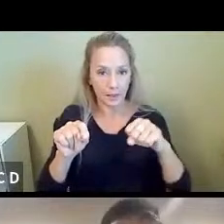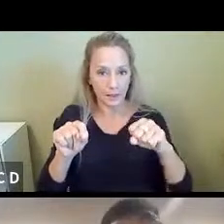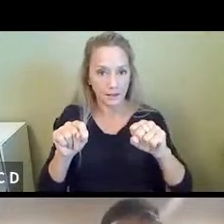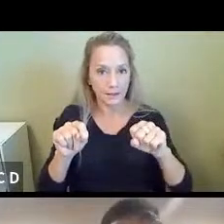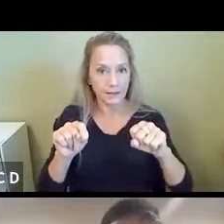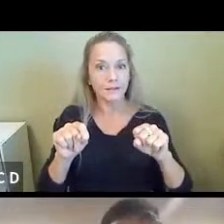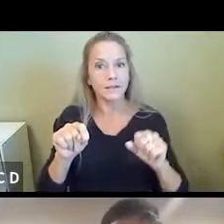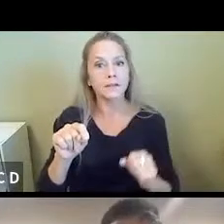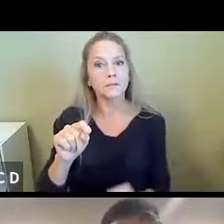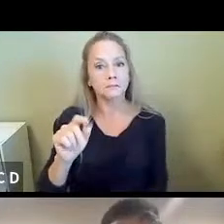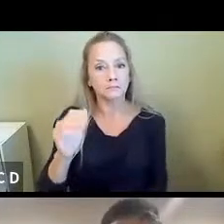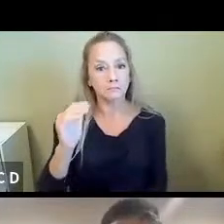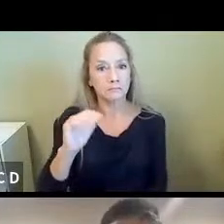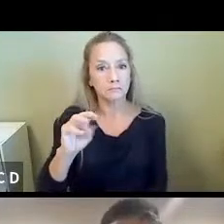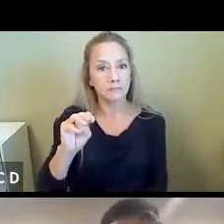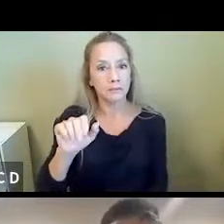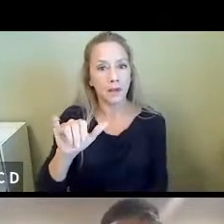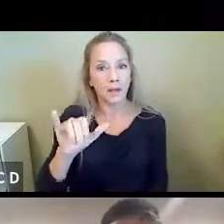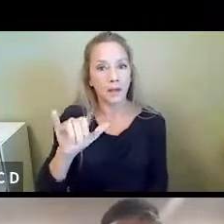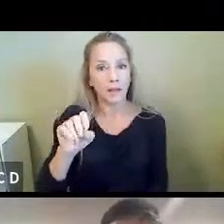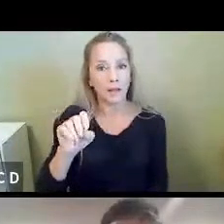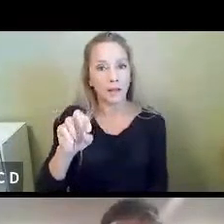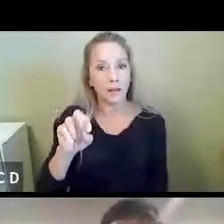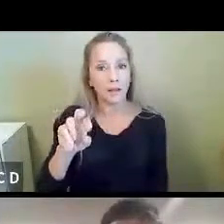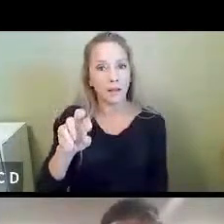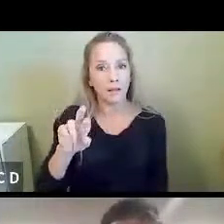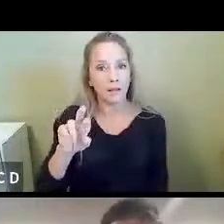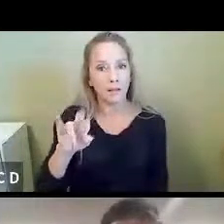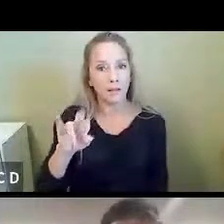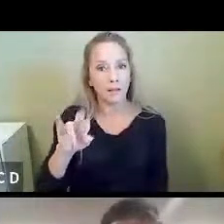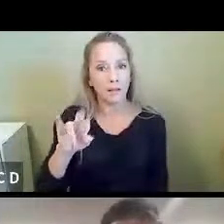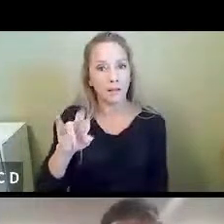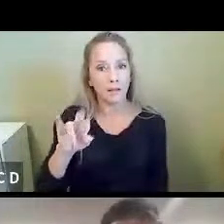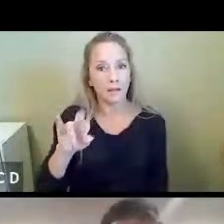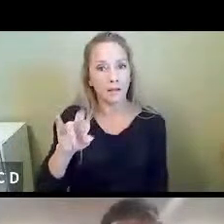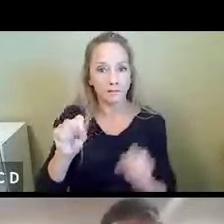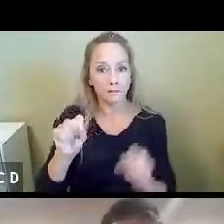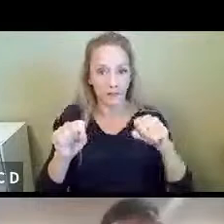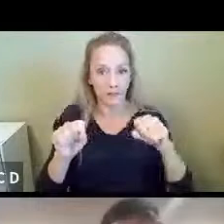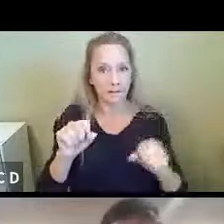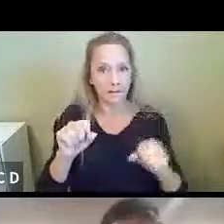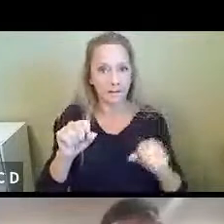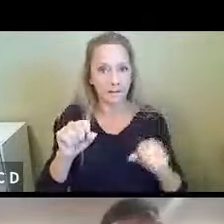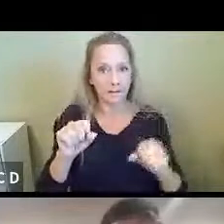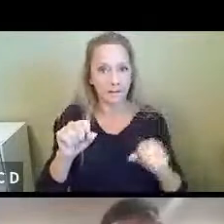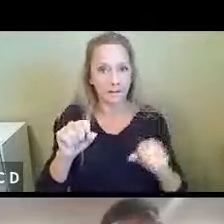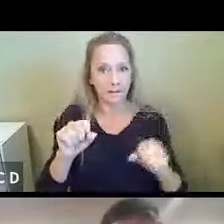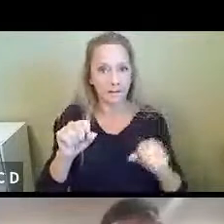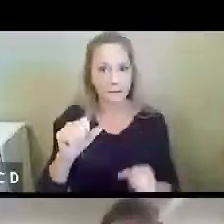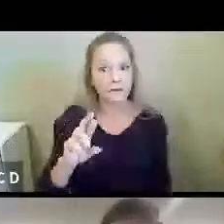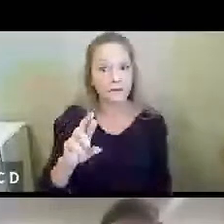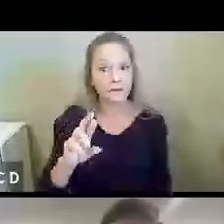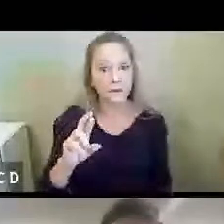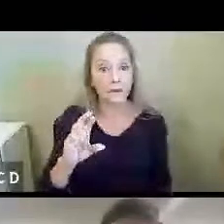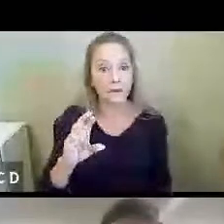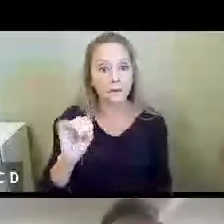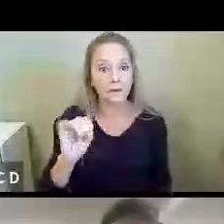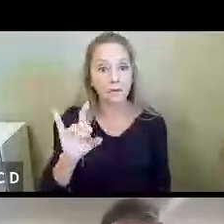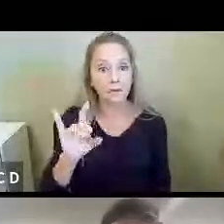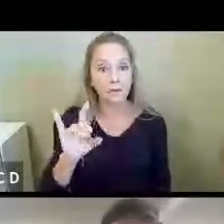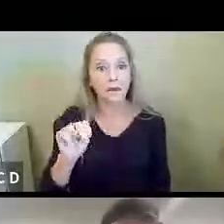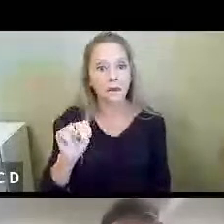Yes. Mayor Jacobs, Yes. Dr. Ryan,